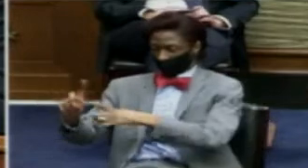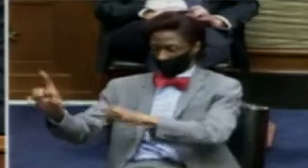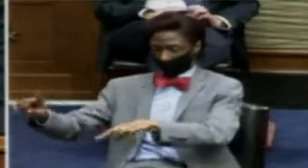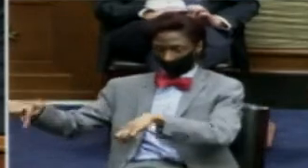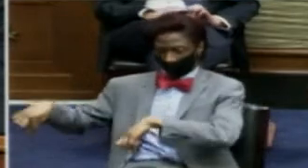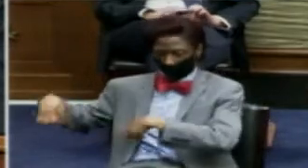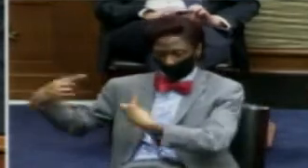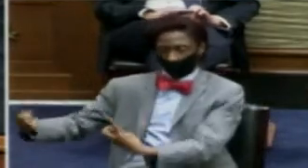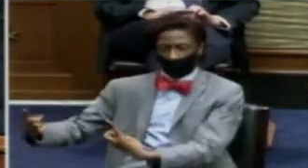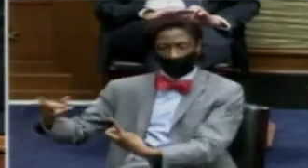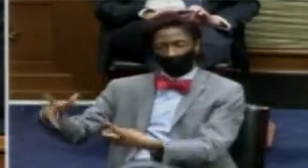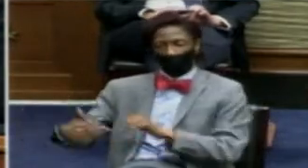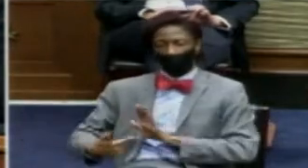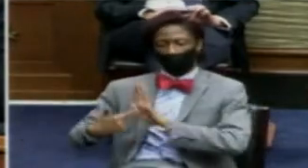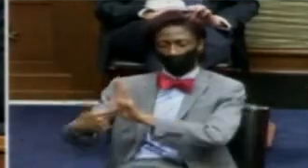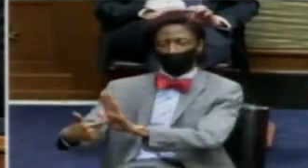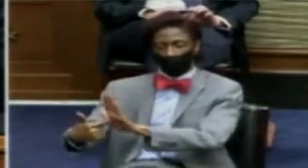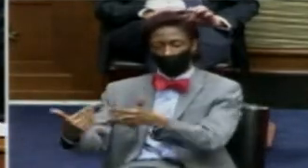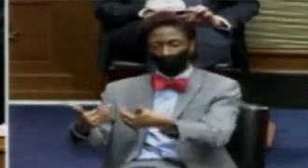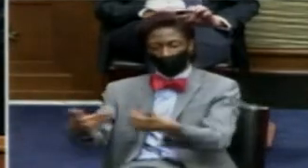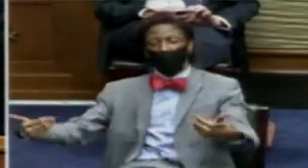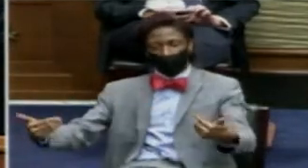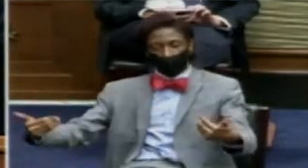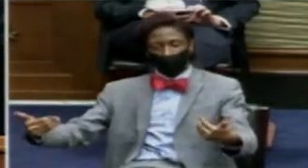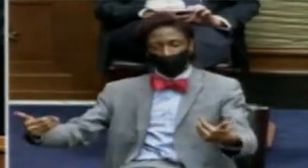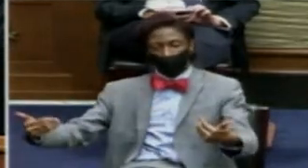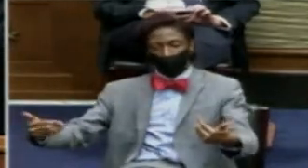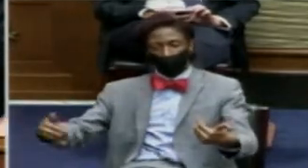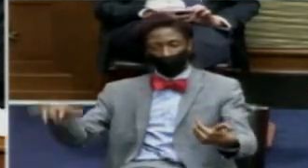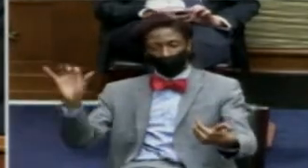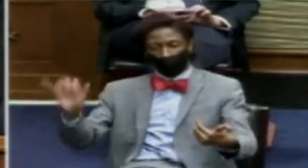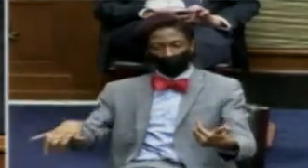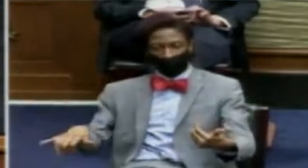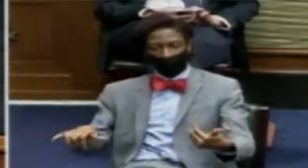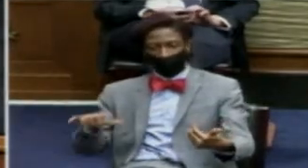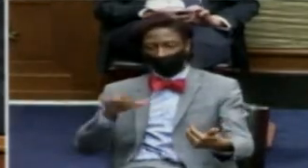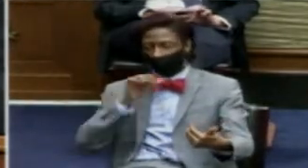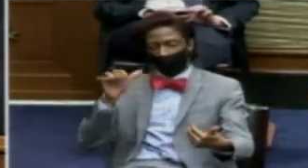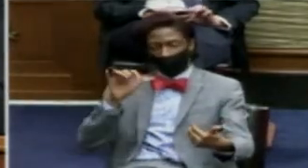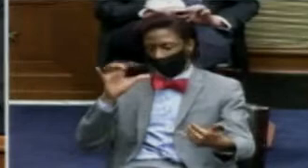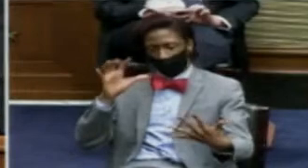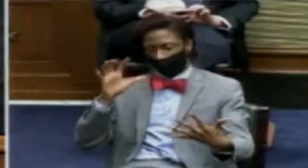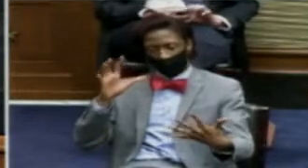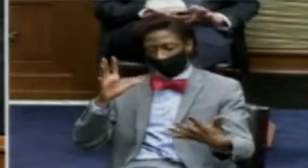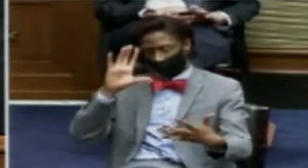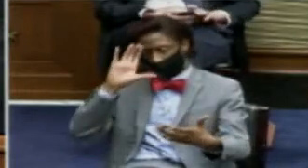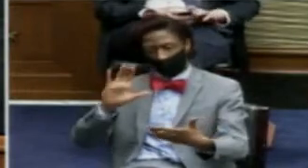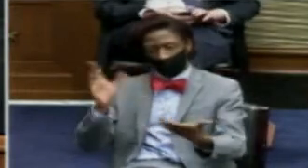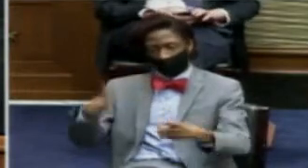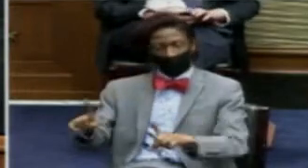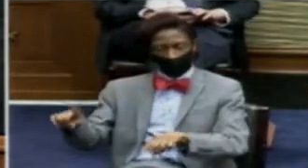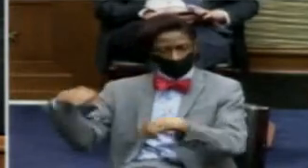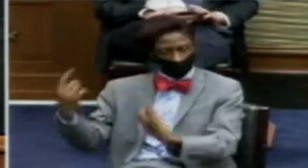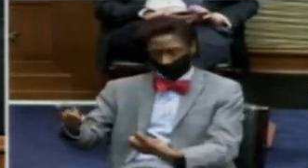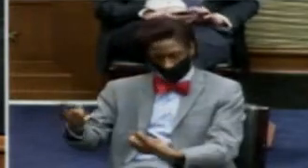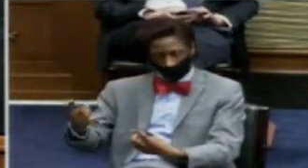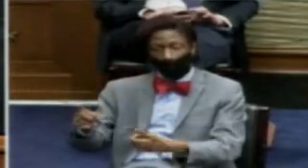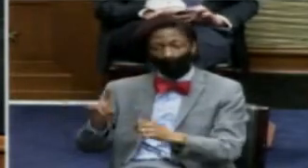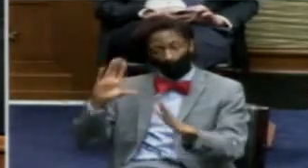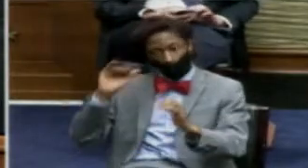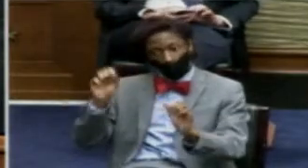Congress have displayed partisanship at unprecedented levels, and I hope that we can change that.